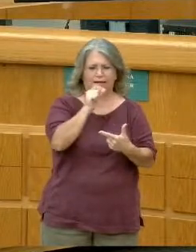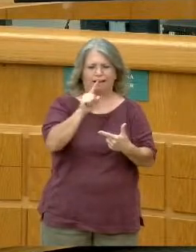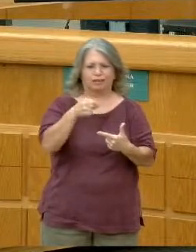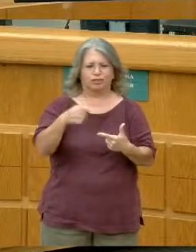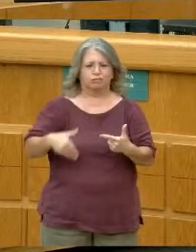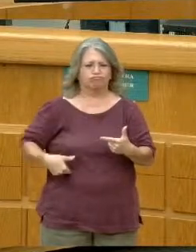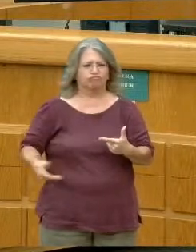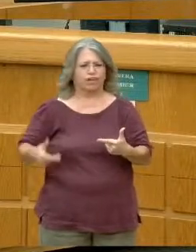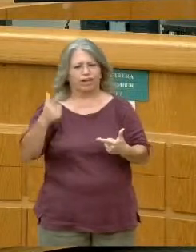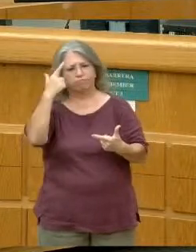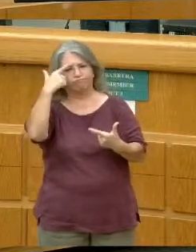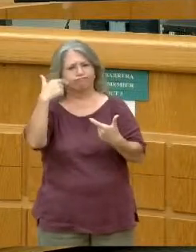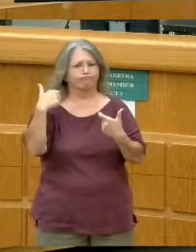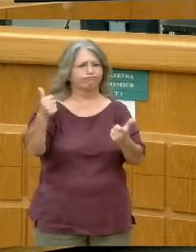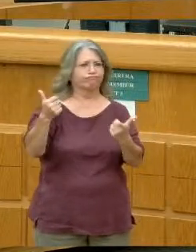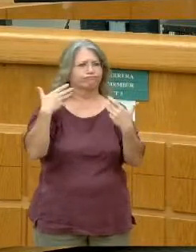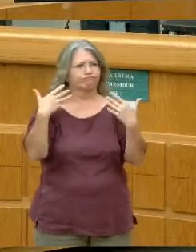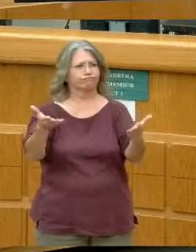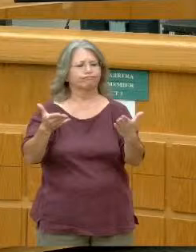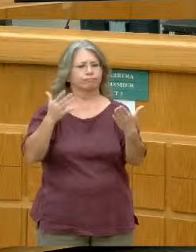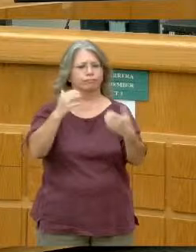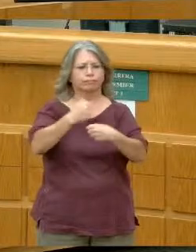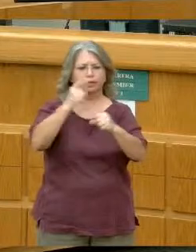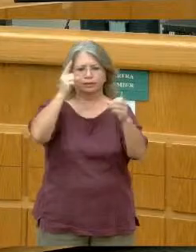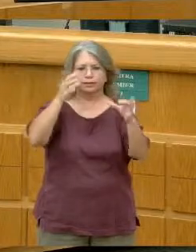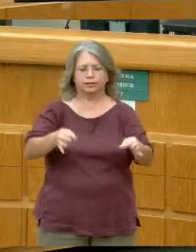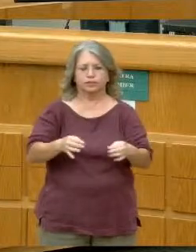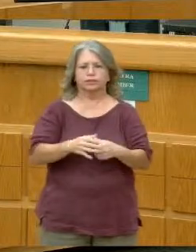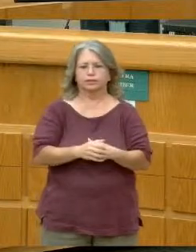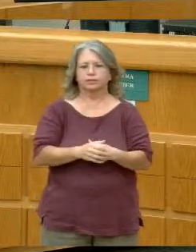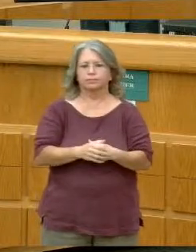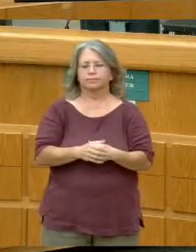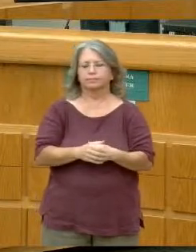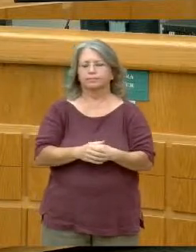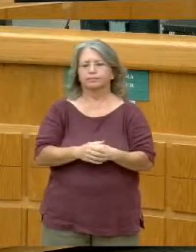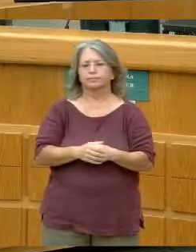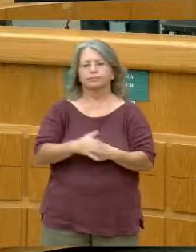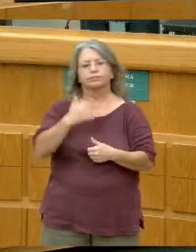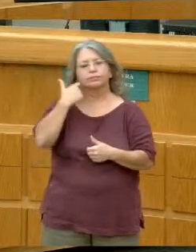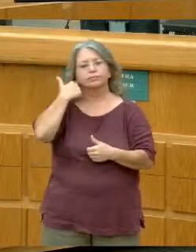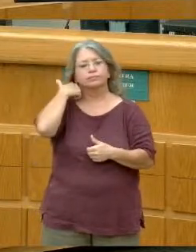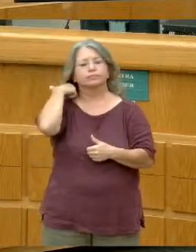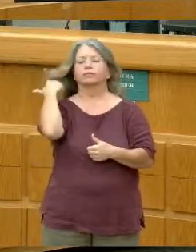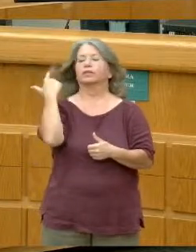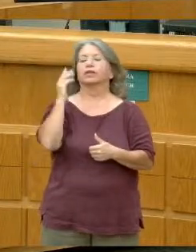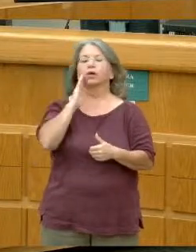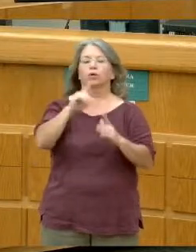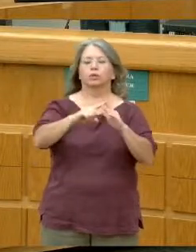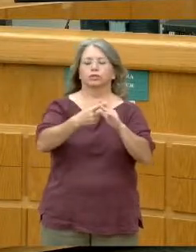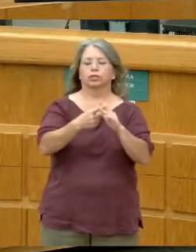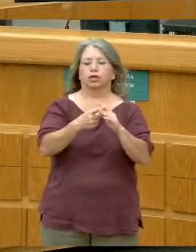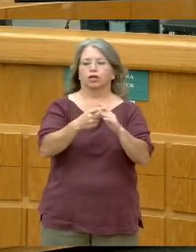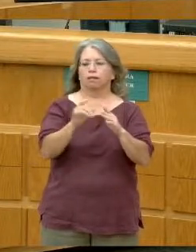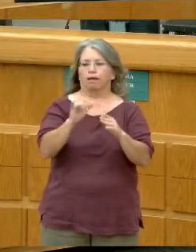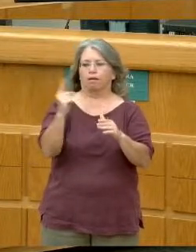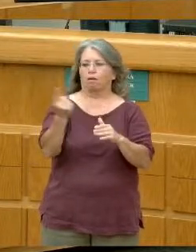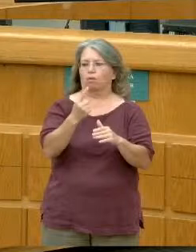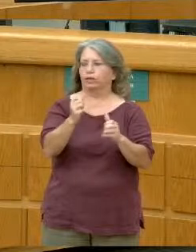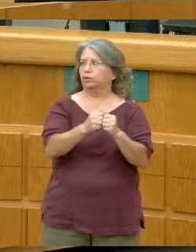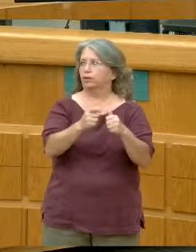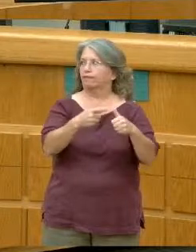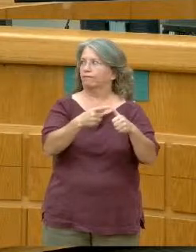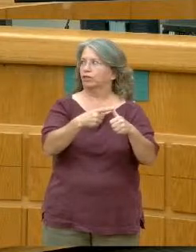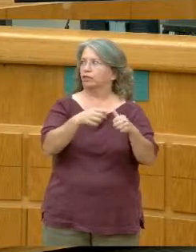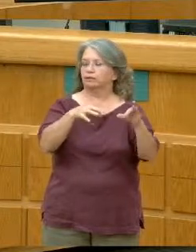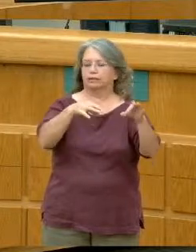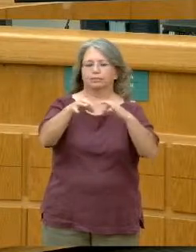data and the science to help guide decisions. So we're going to start, like we always do, with the definition of an